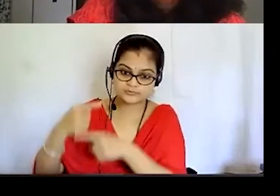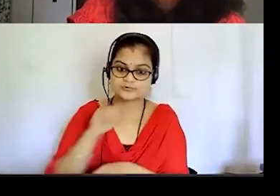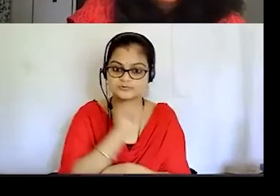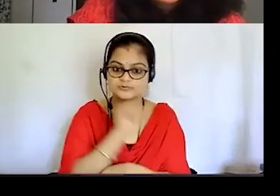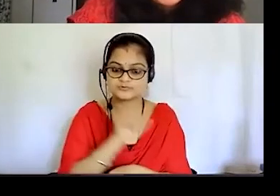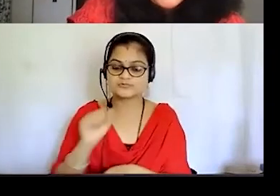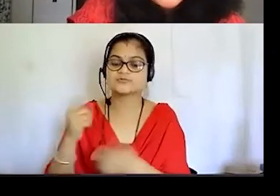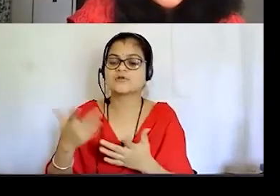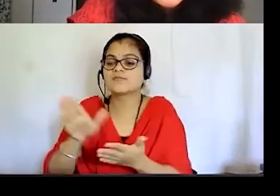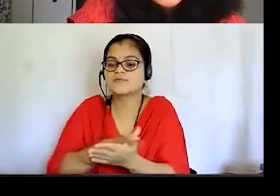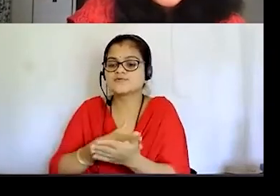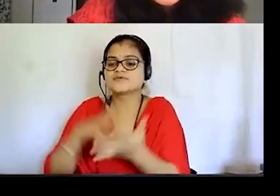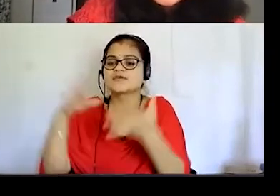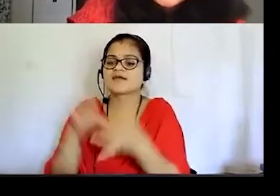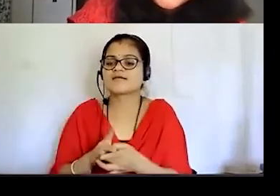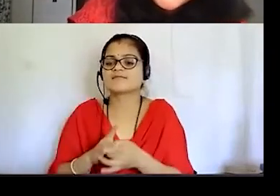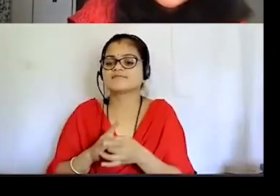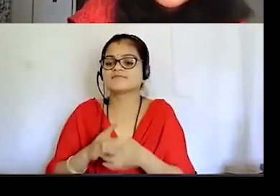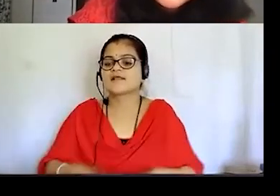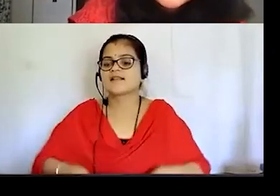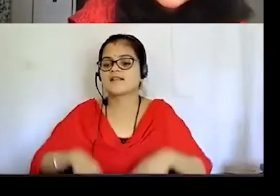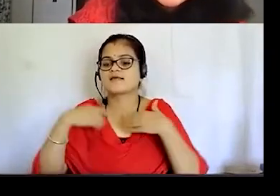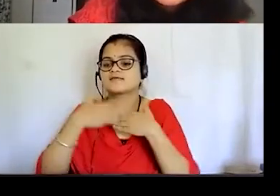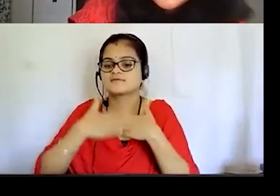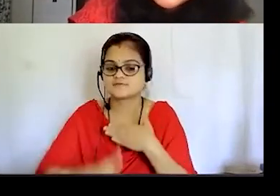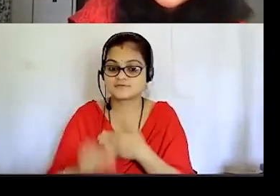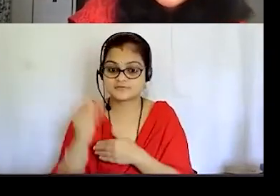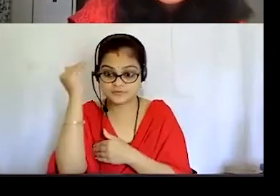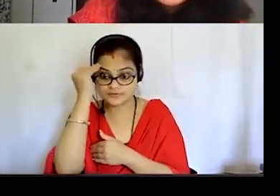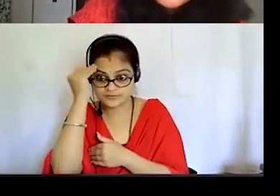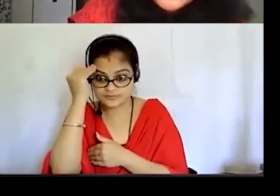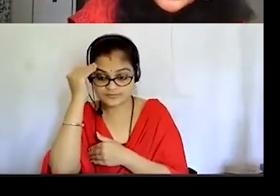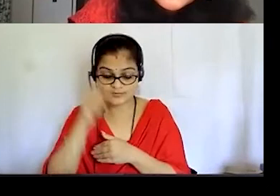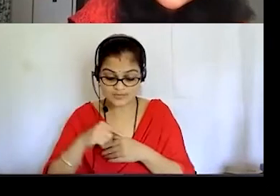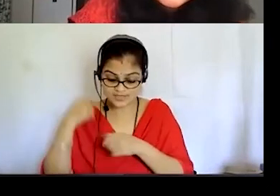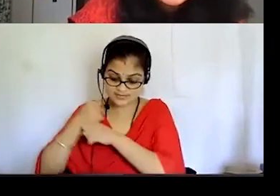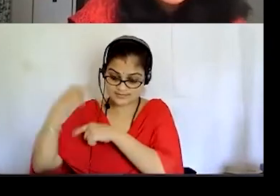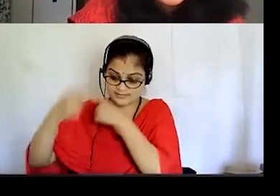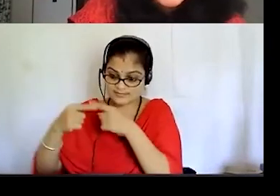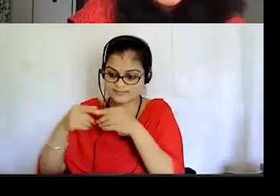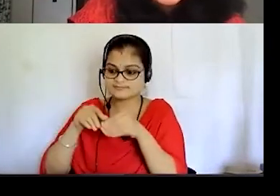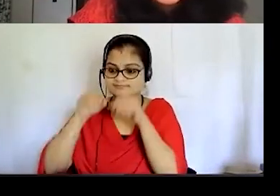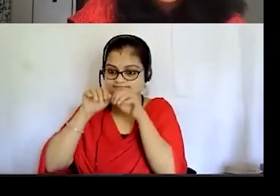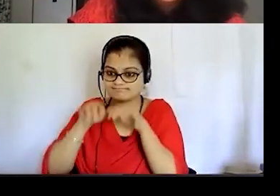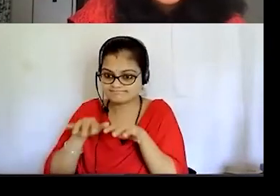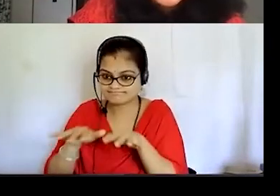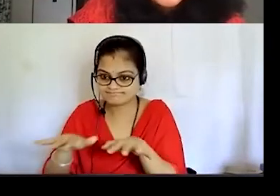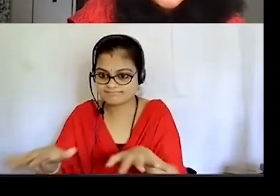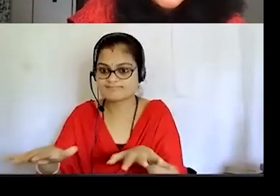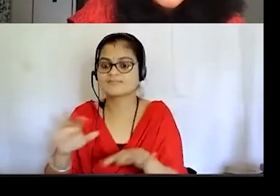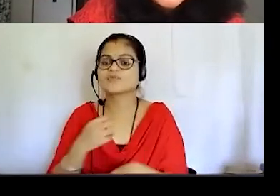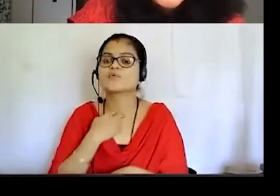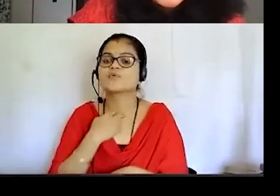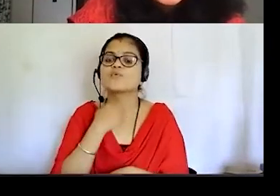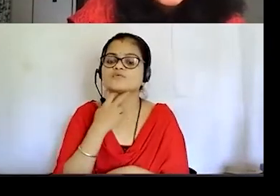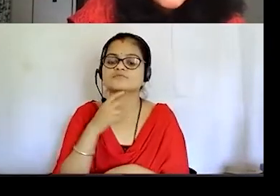as musical performers. The knowledge of their music is passed from one generation to another through oral